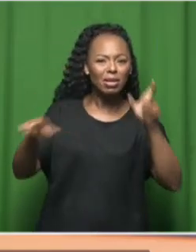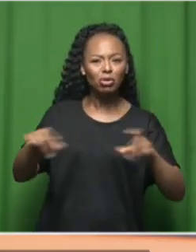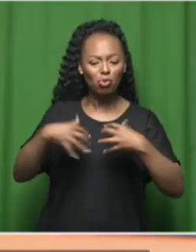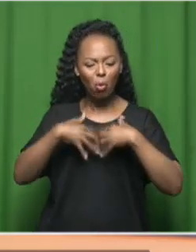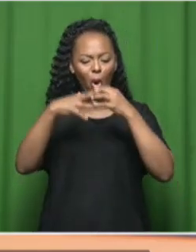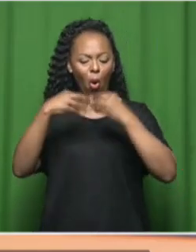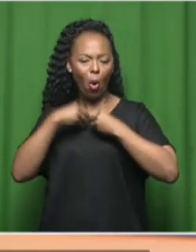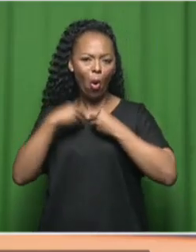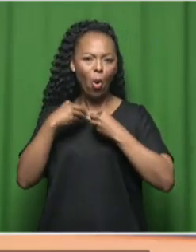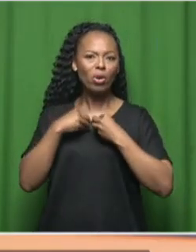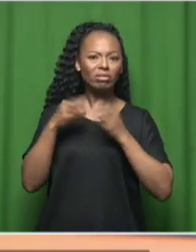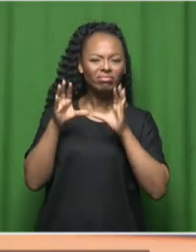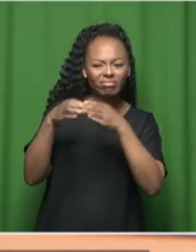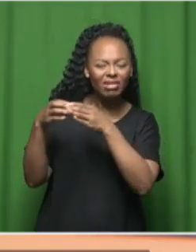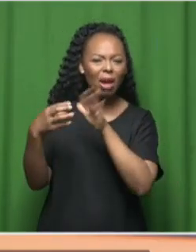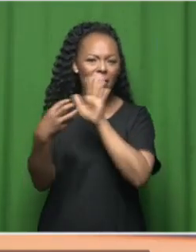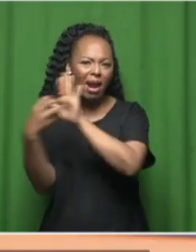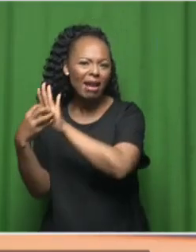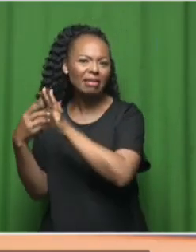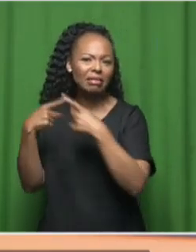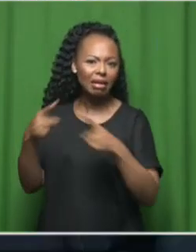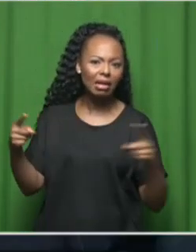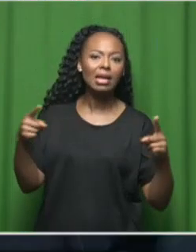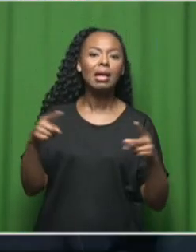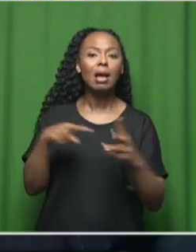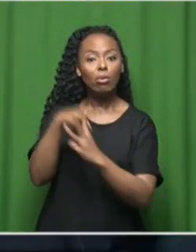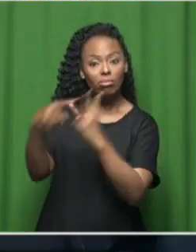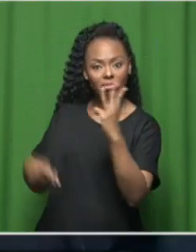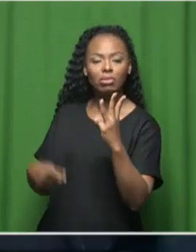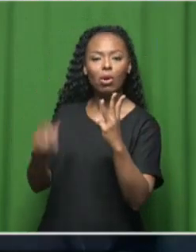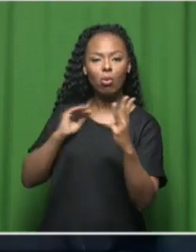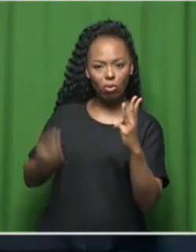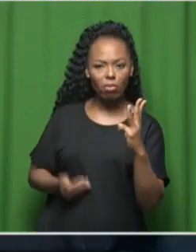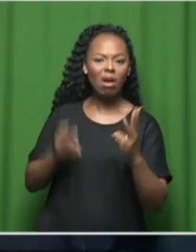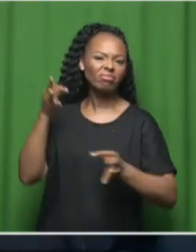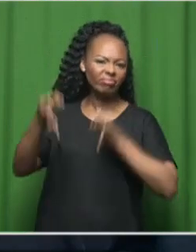Papama Mtwisha and Sandi Mazibuko, as well as Reabetswe Khoabane,